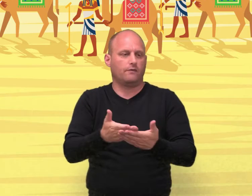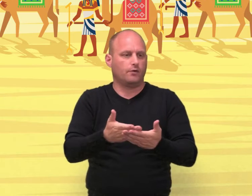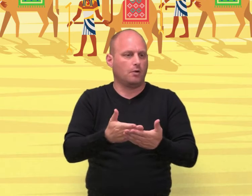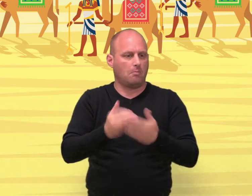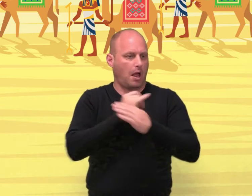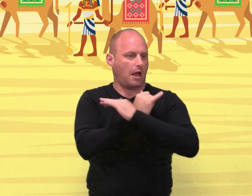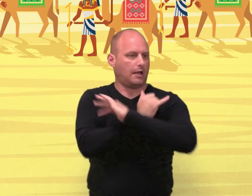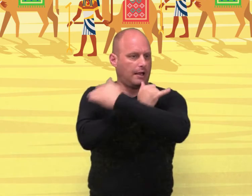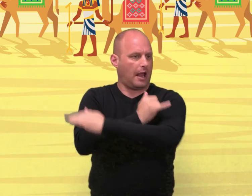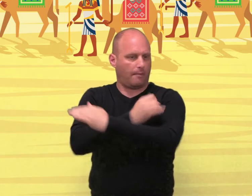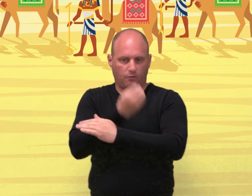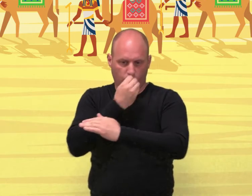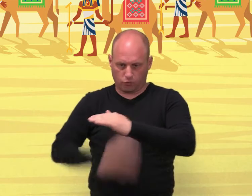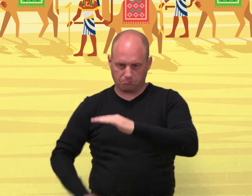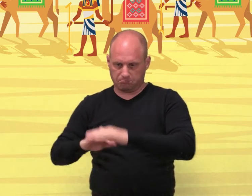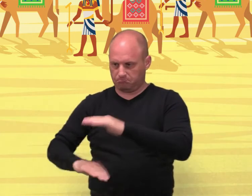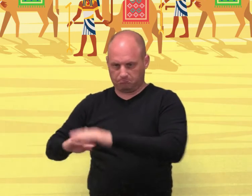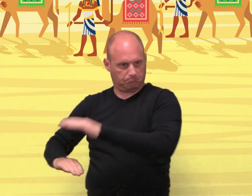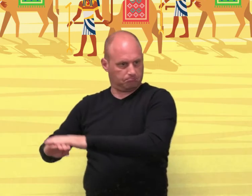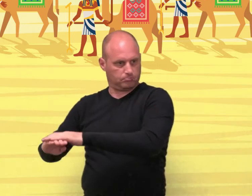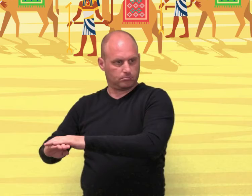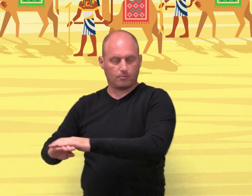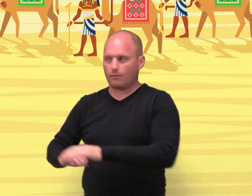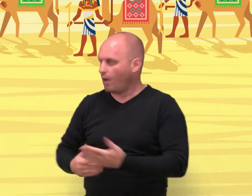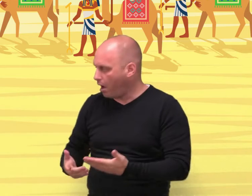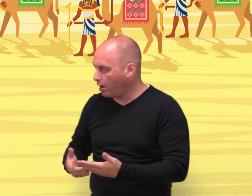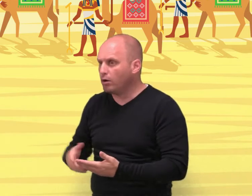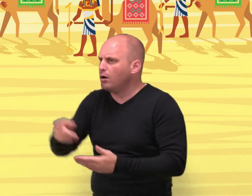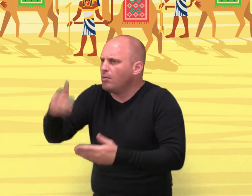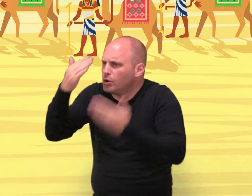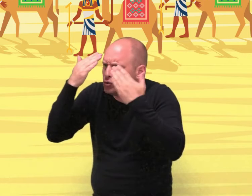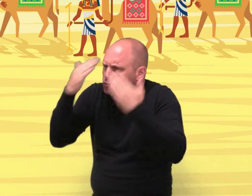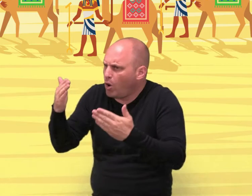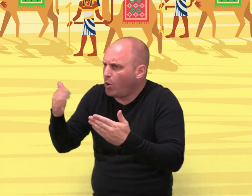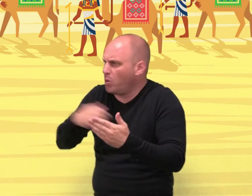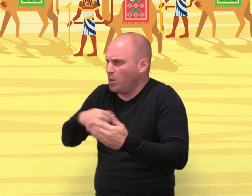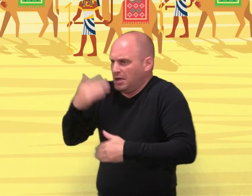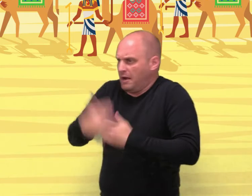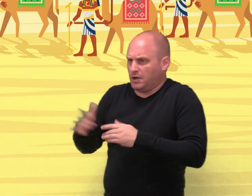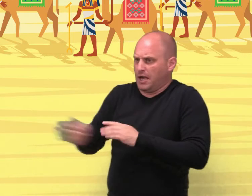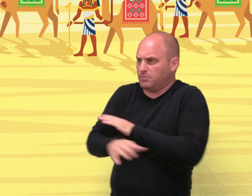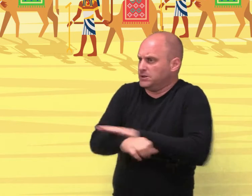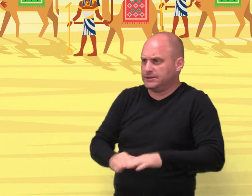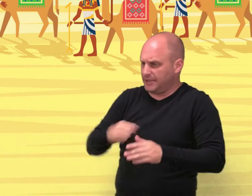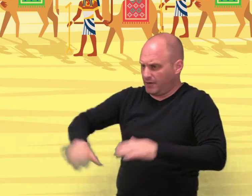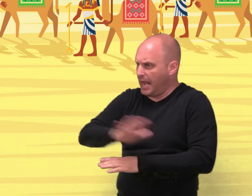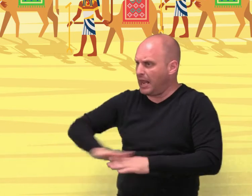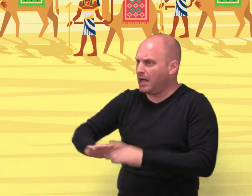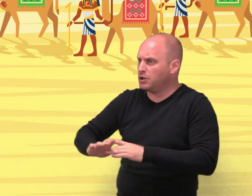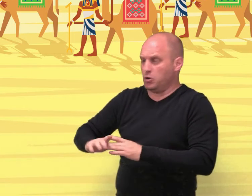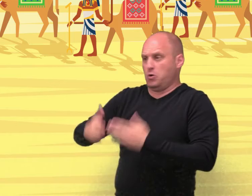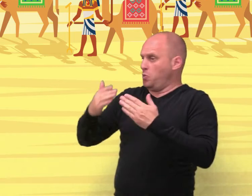said, "By Allah, indeed you know that we came not to make mischief in the land, and we are no